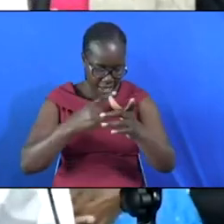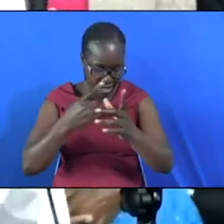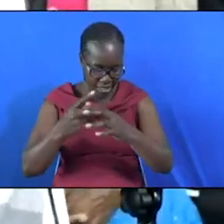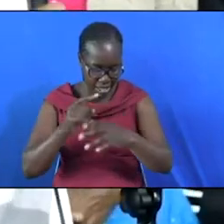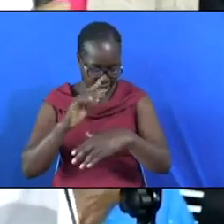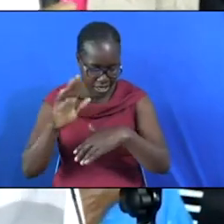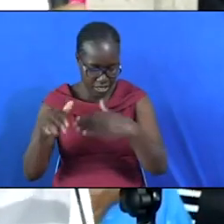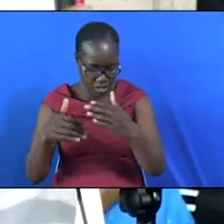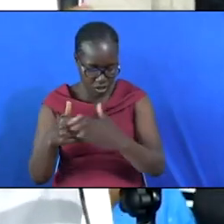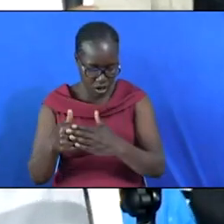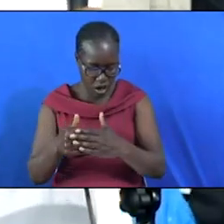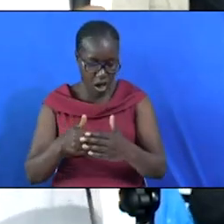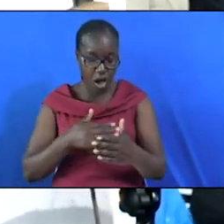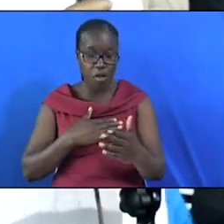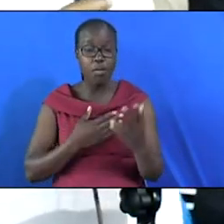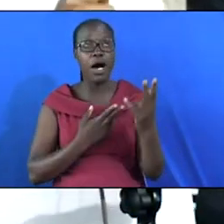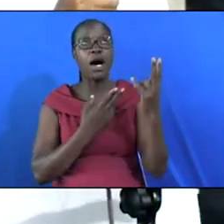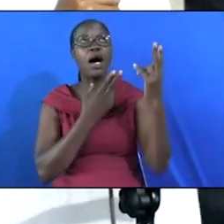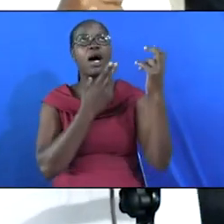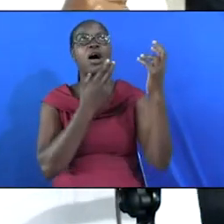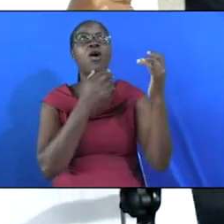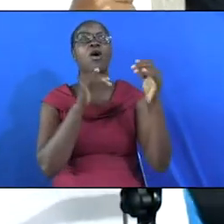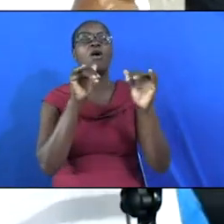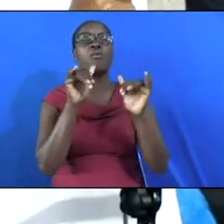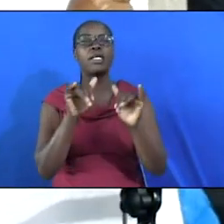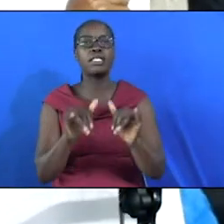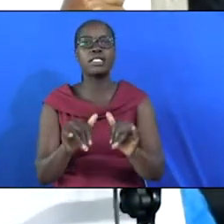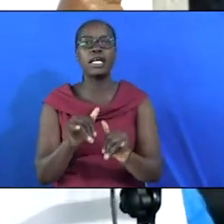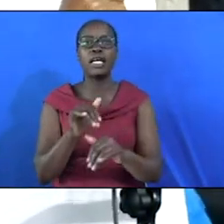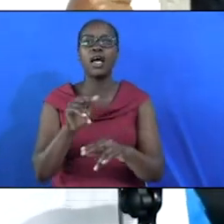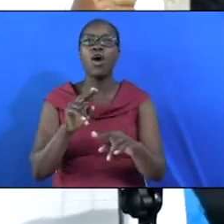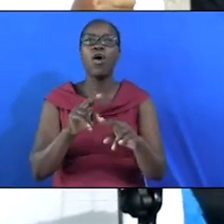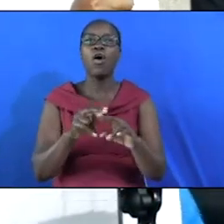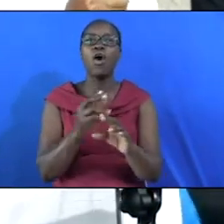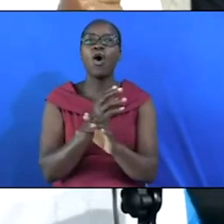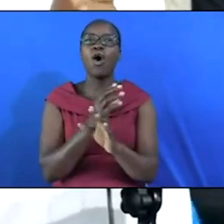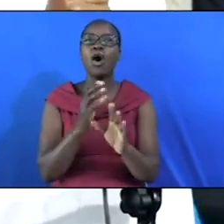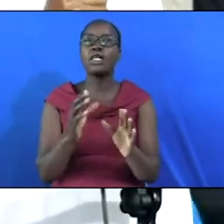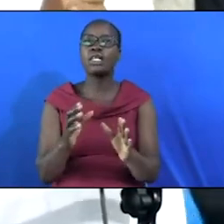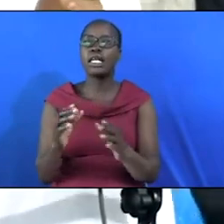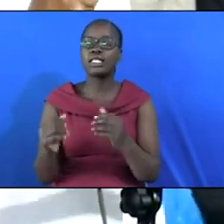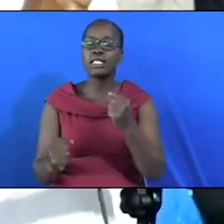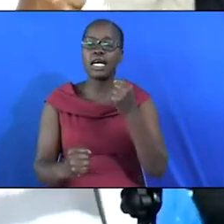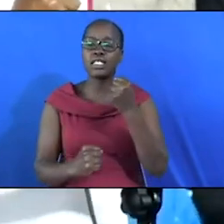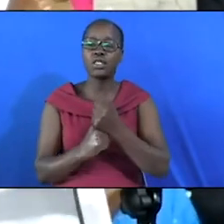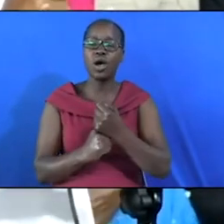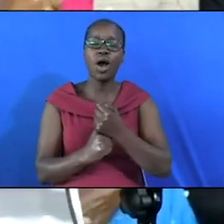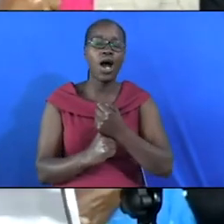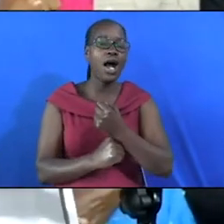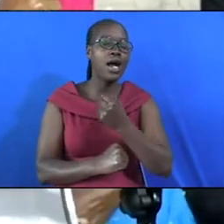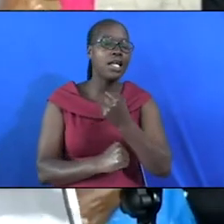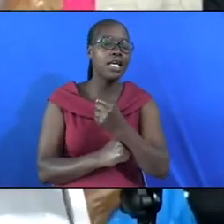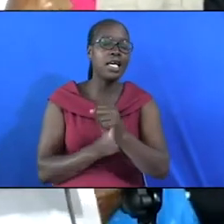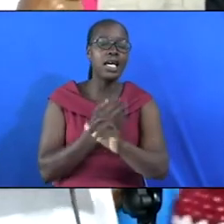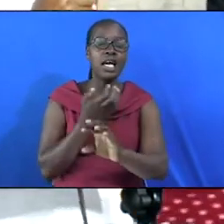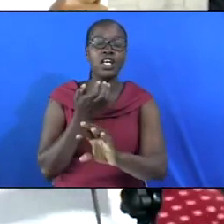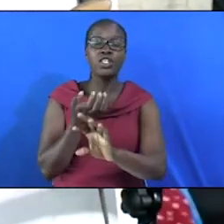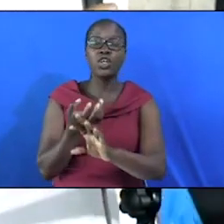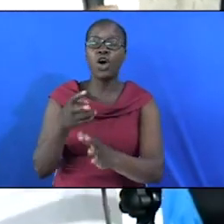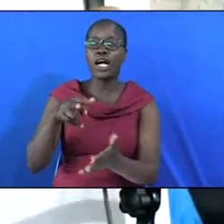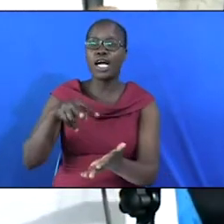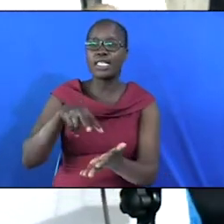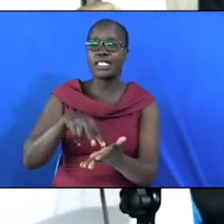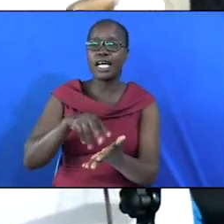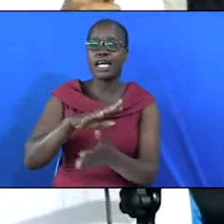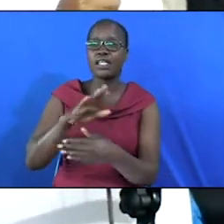he then is all my hope and stay. On Christ the